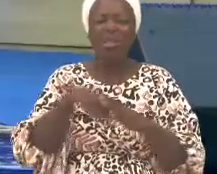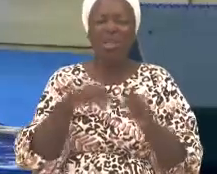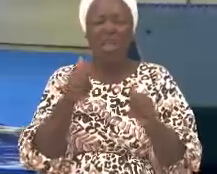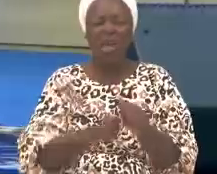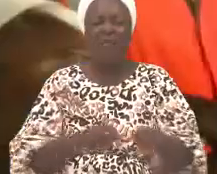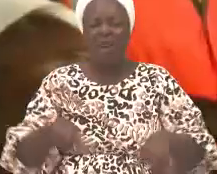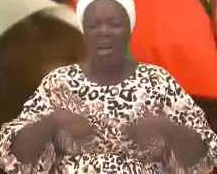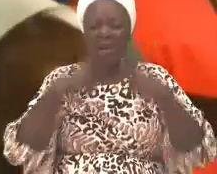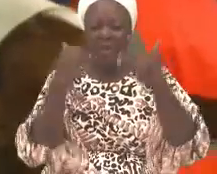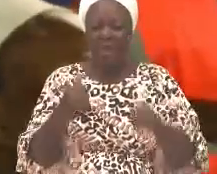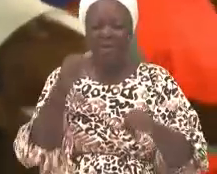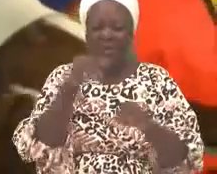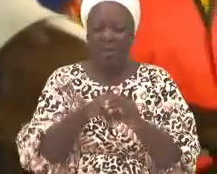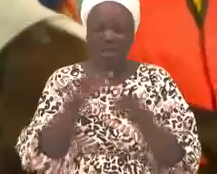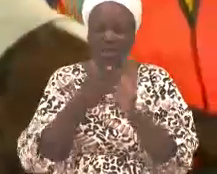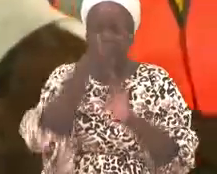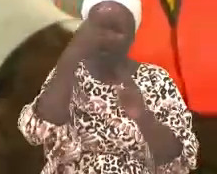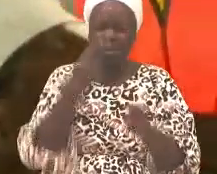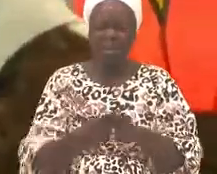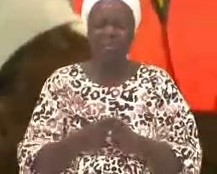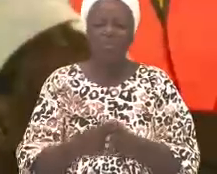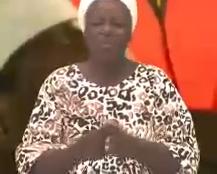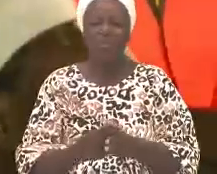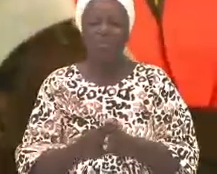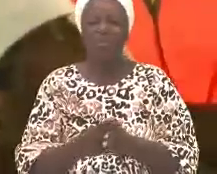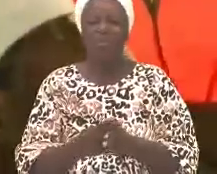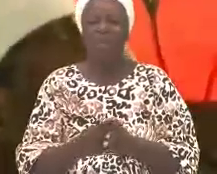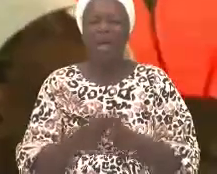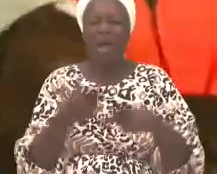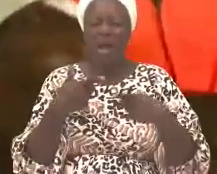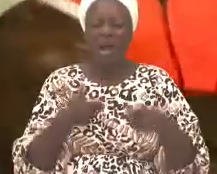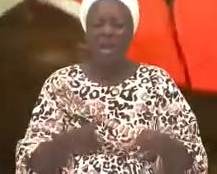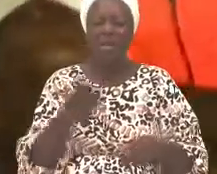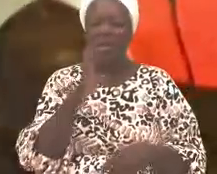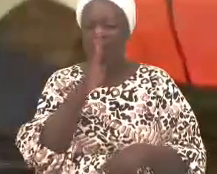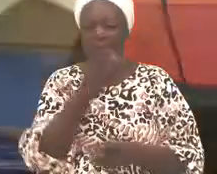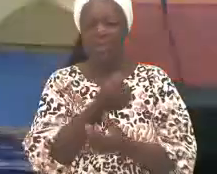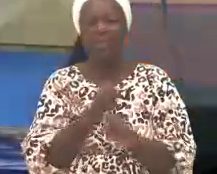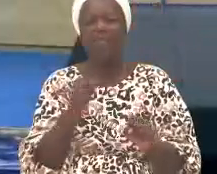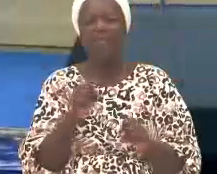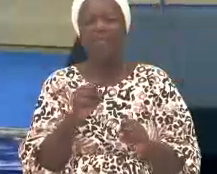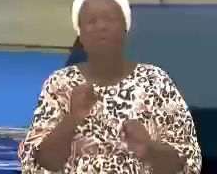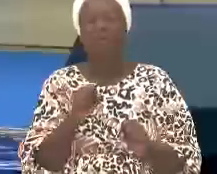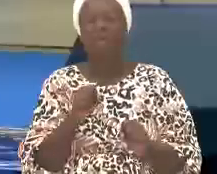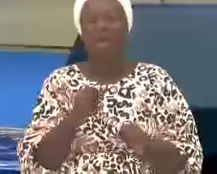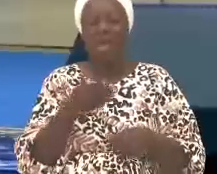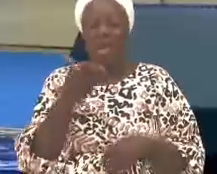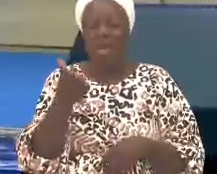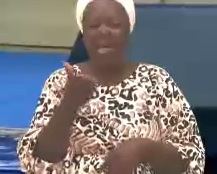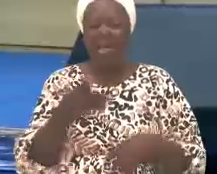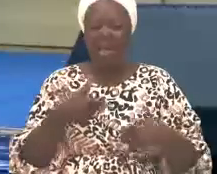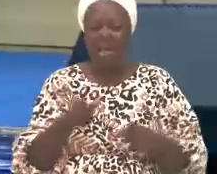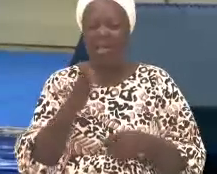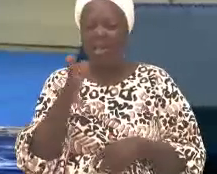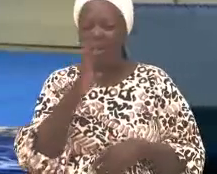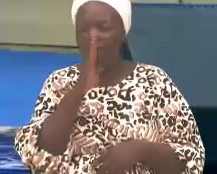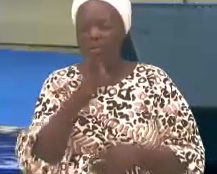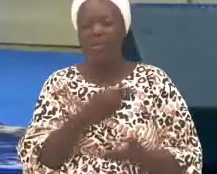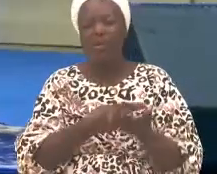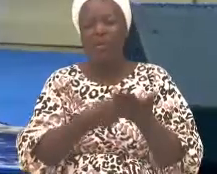in Jesus' name. Let there be salvation. Let there be righteousness. Let there